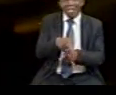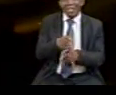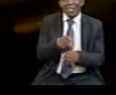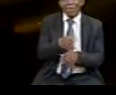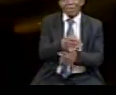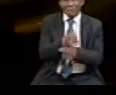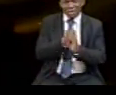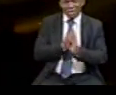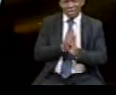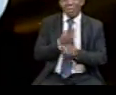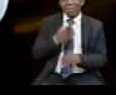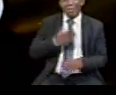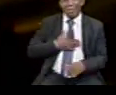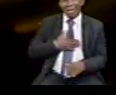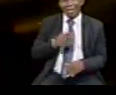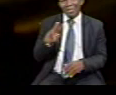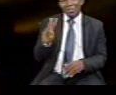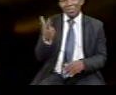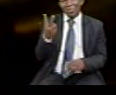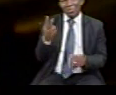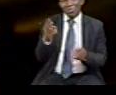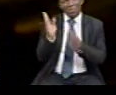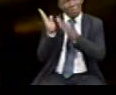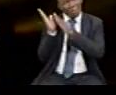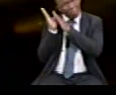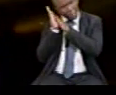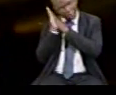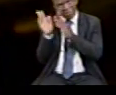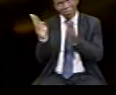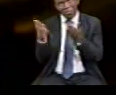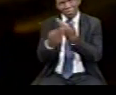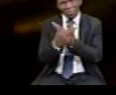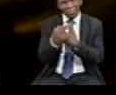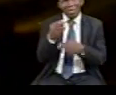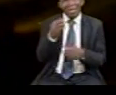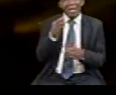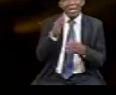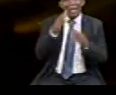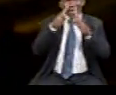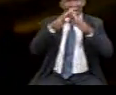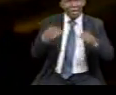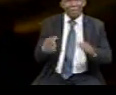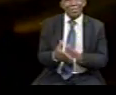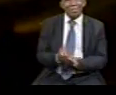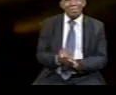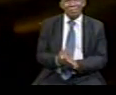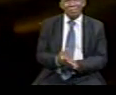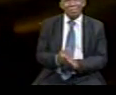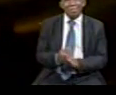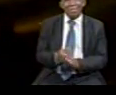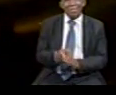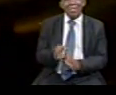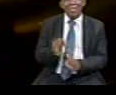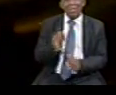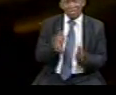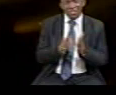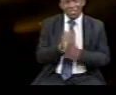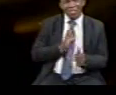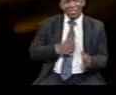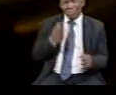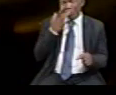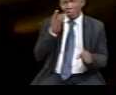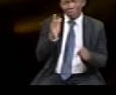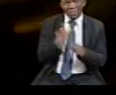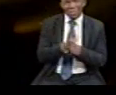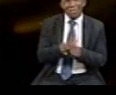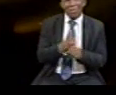Because my goal is not to end up here. Christ said, when I go, I'll come again and take you to myself so